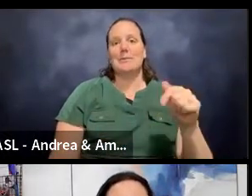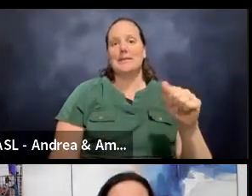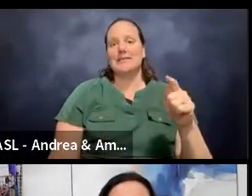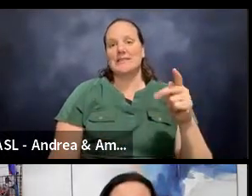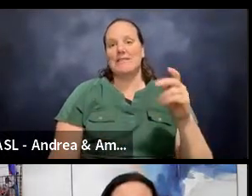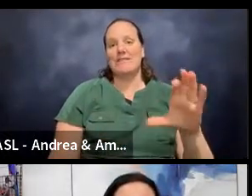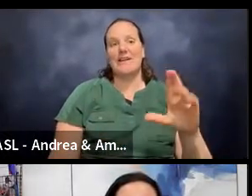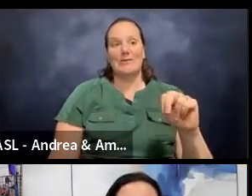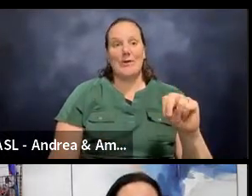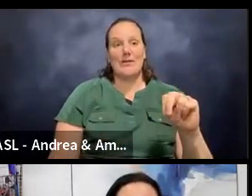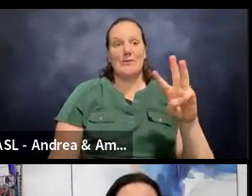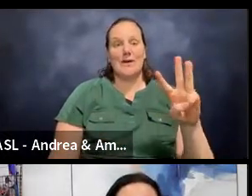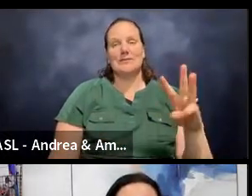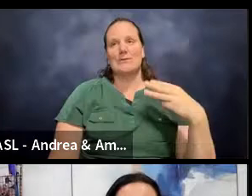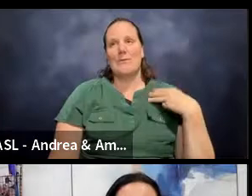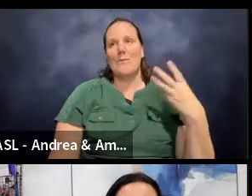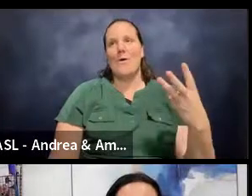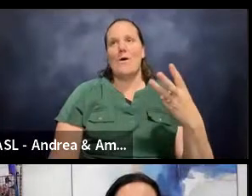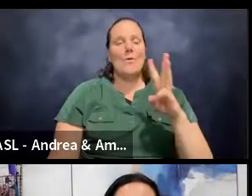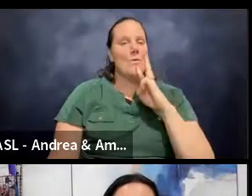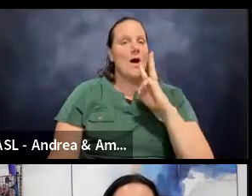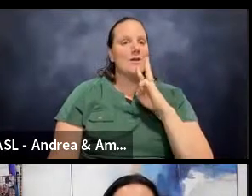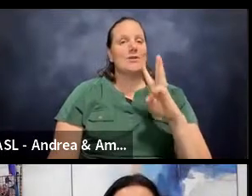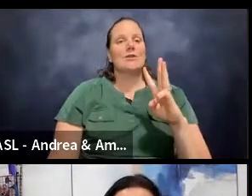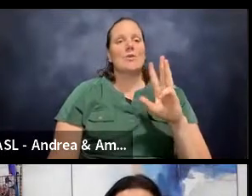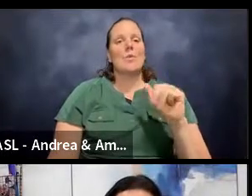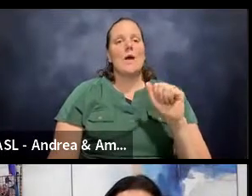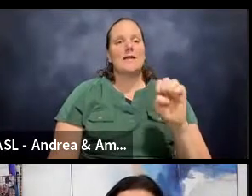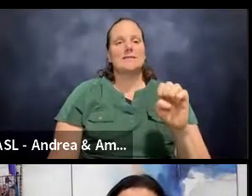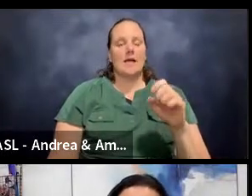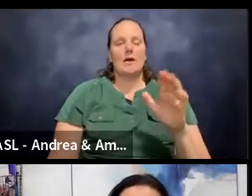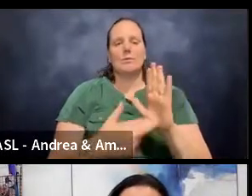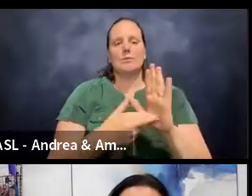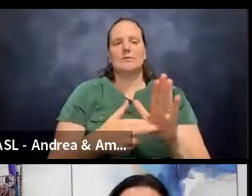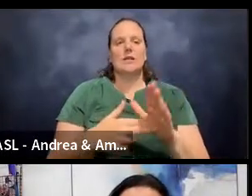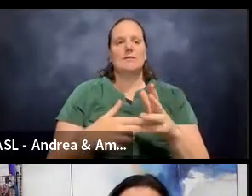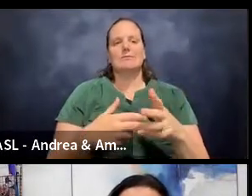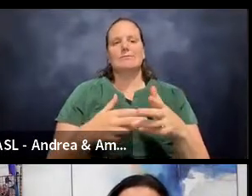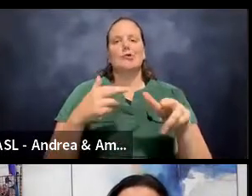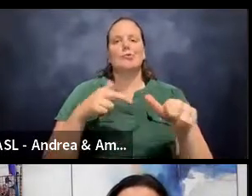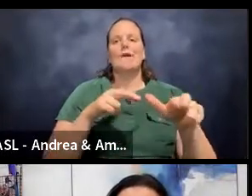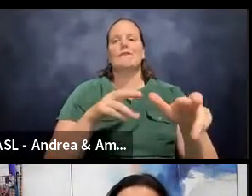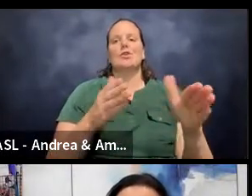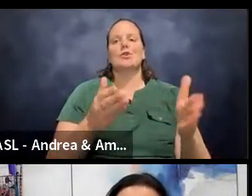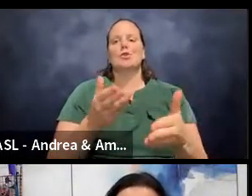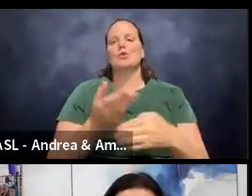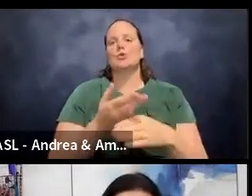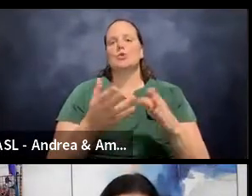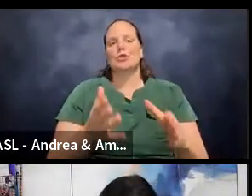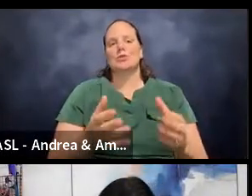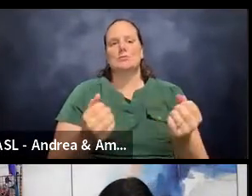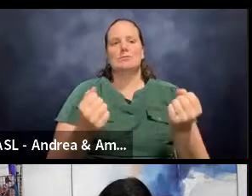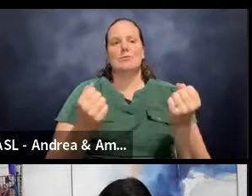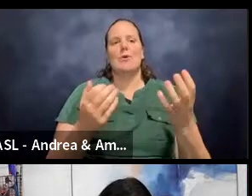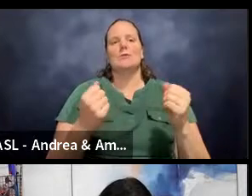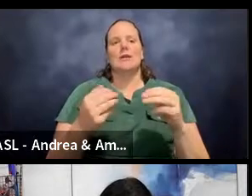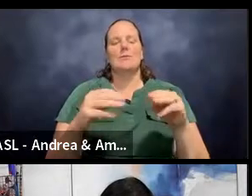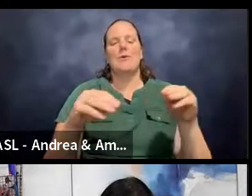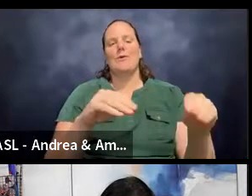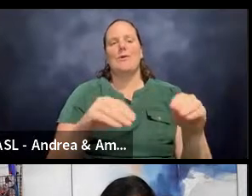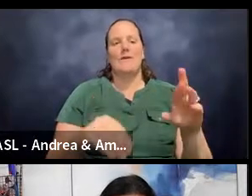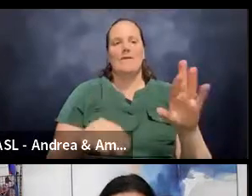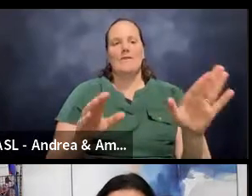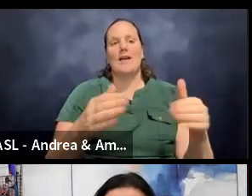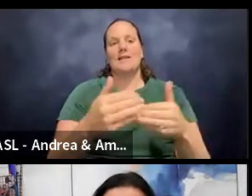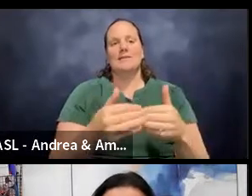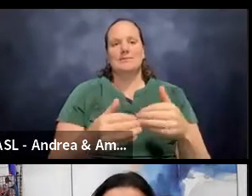Association. I represent the river users and multimodal freight users, she, her pronouns, and